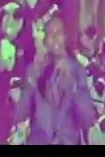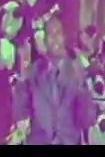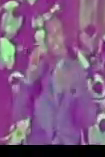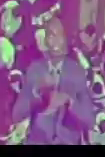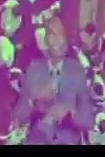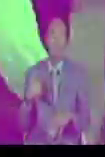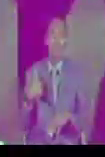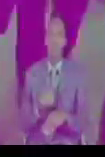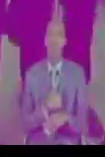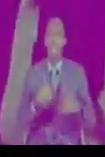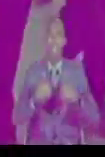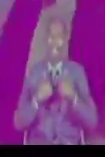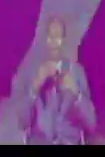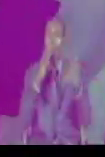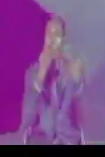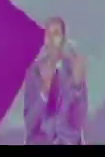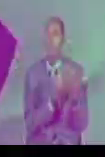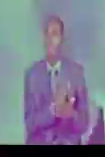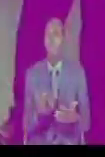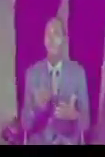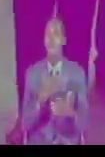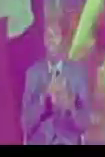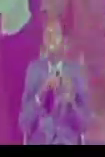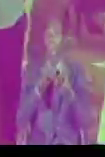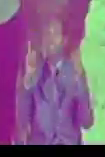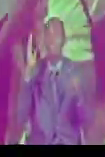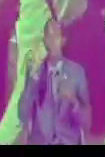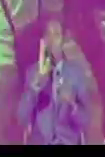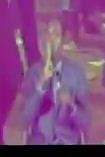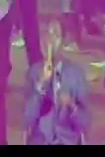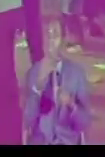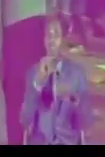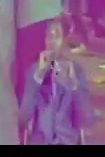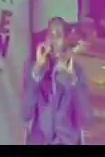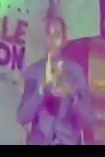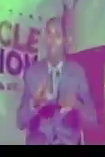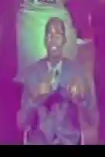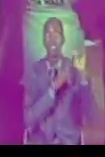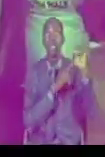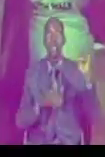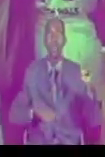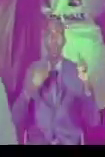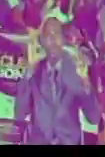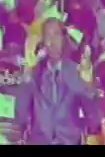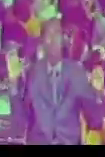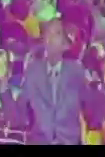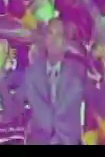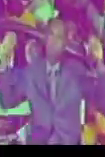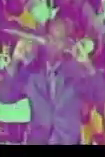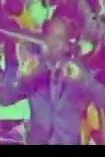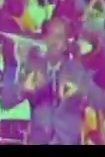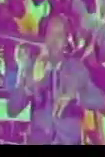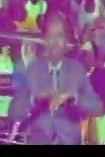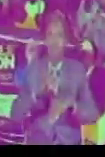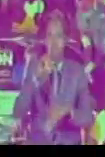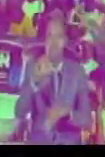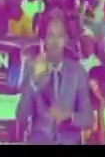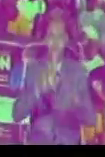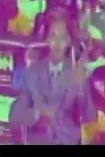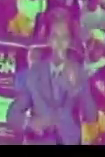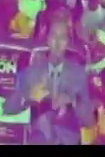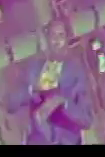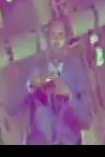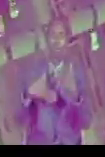for. And great will be the blessings the Lord will pour upon you, upon the people, upon all of us